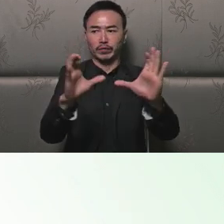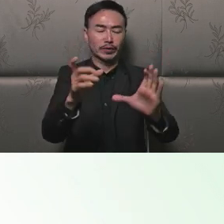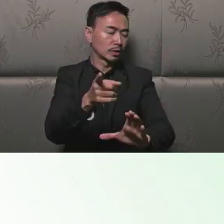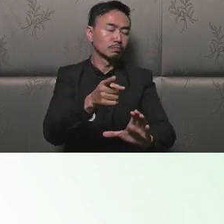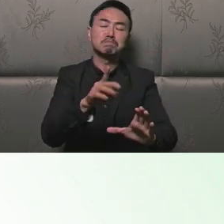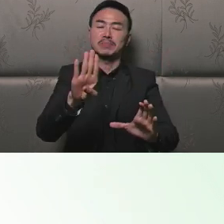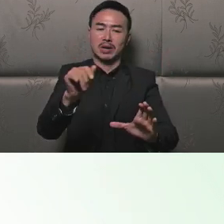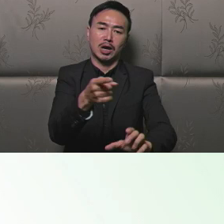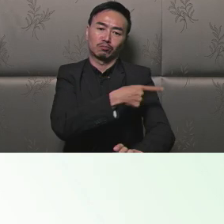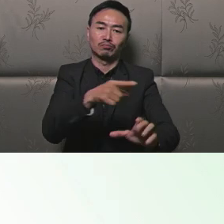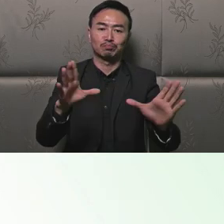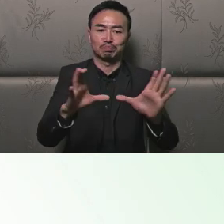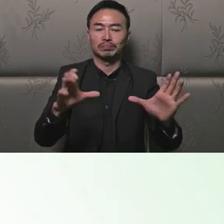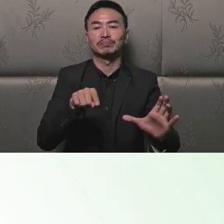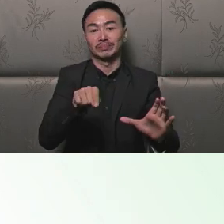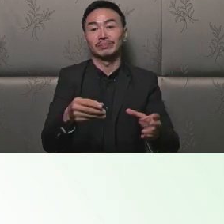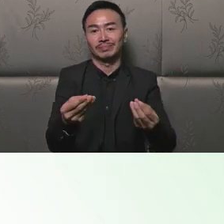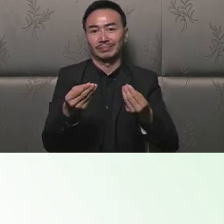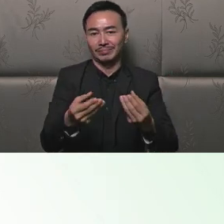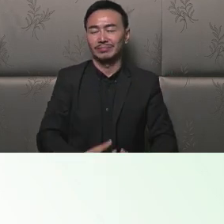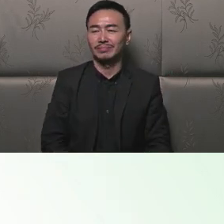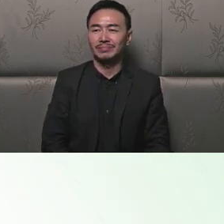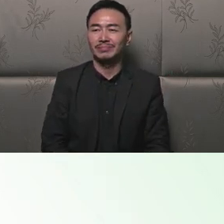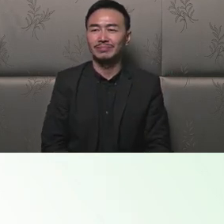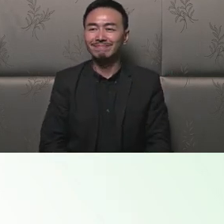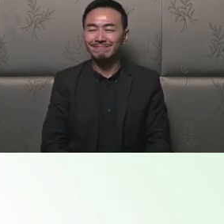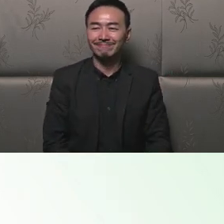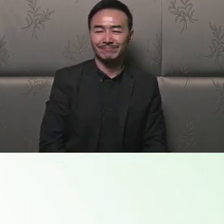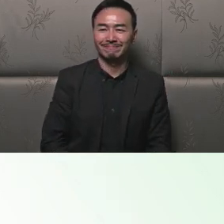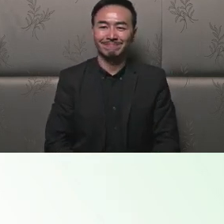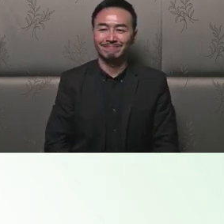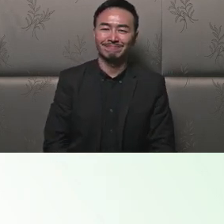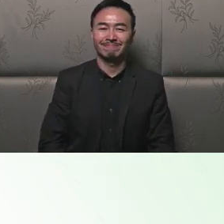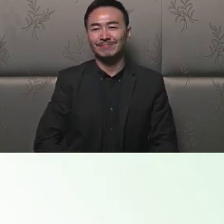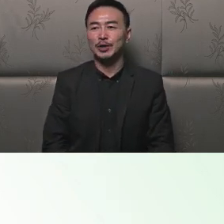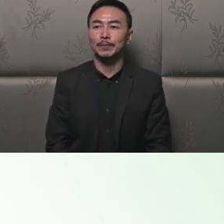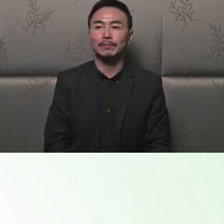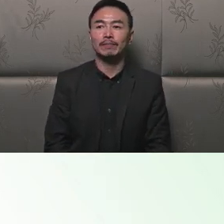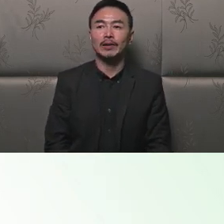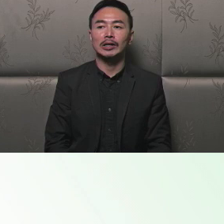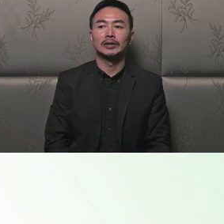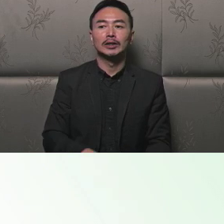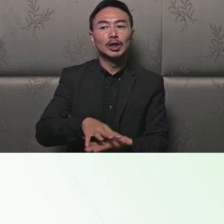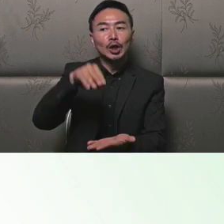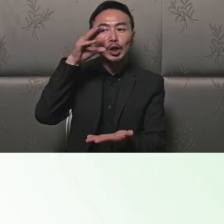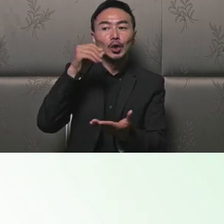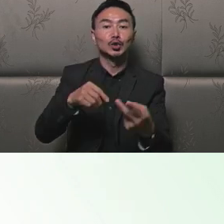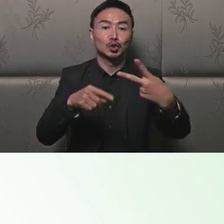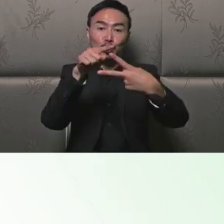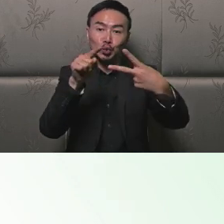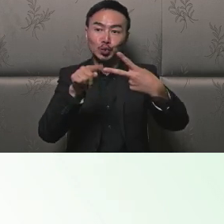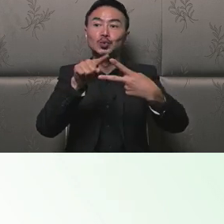that are received through the system. They're treated as equal as the traditional degrees received through the traditional setting.